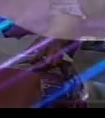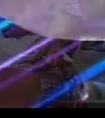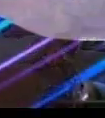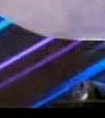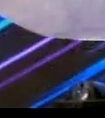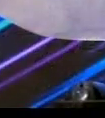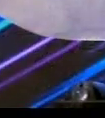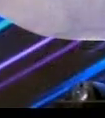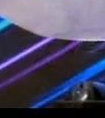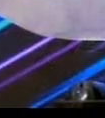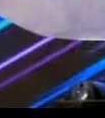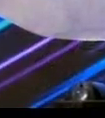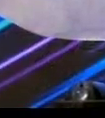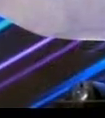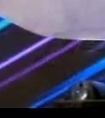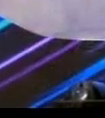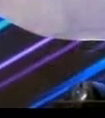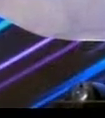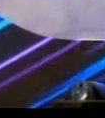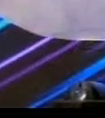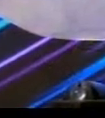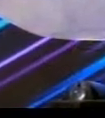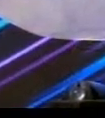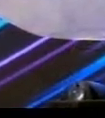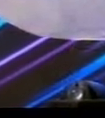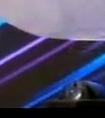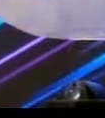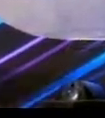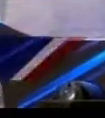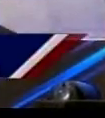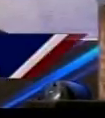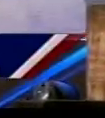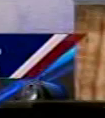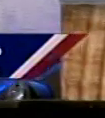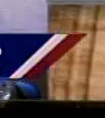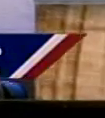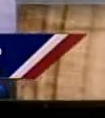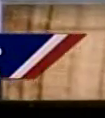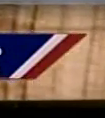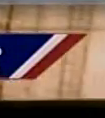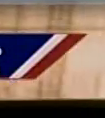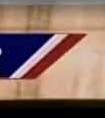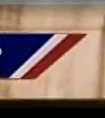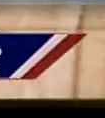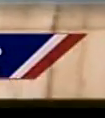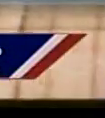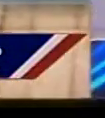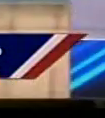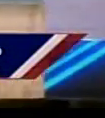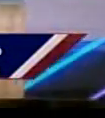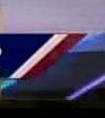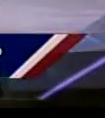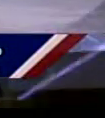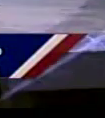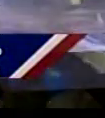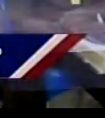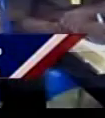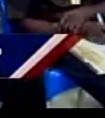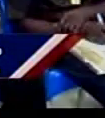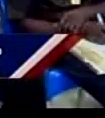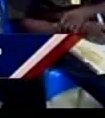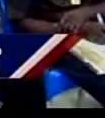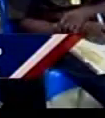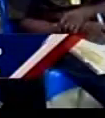The Lord had told us in Psalm 91, reading from verse 1. Psalm 91, verse 1.